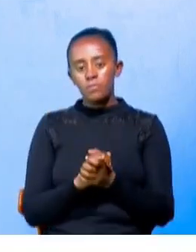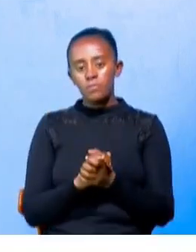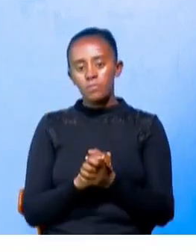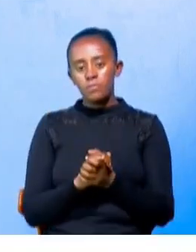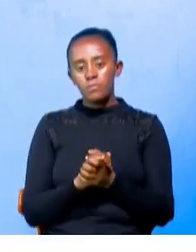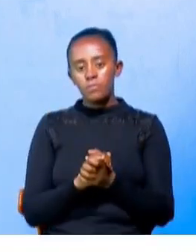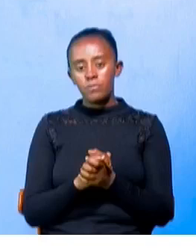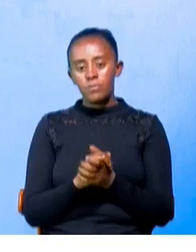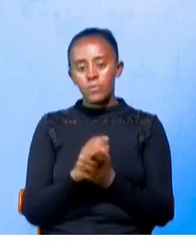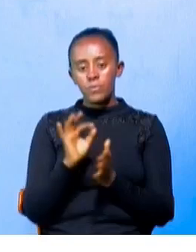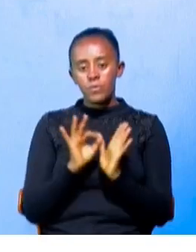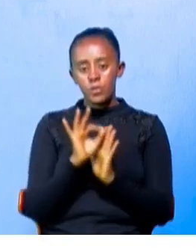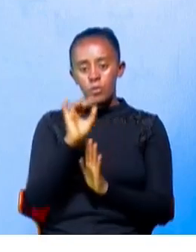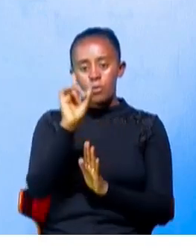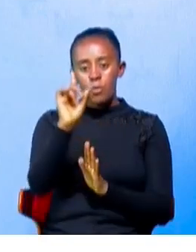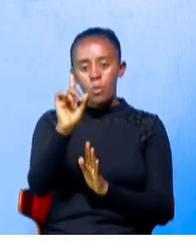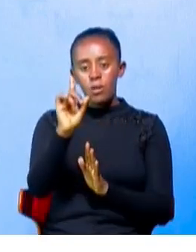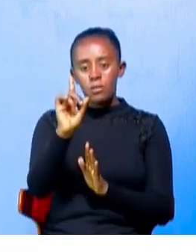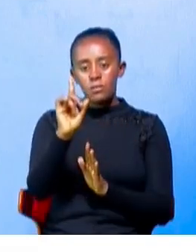One.